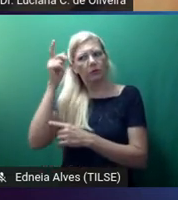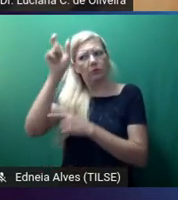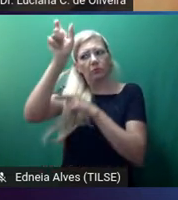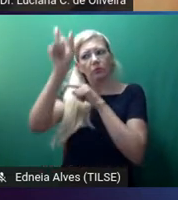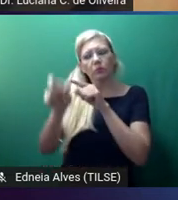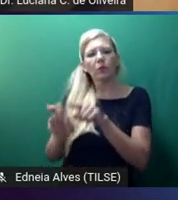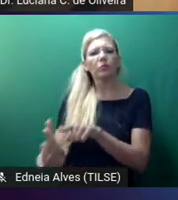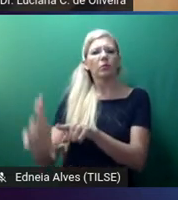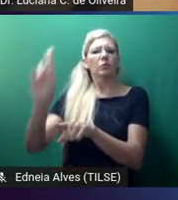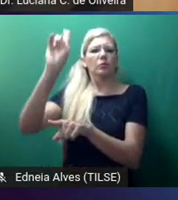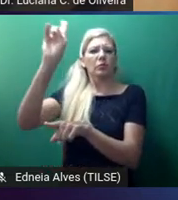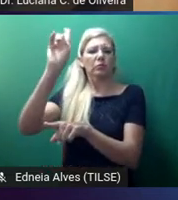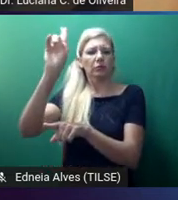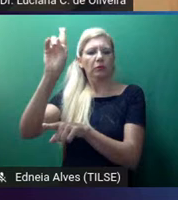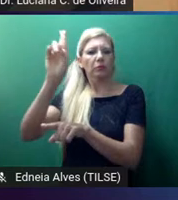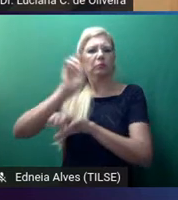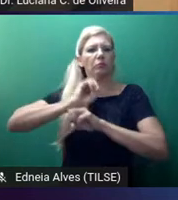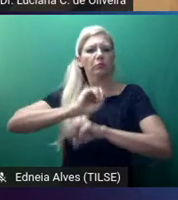teaching materials?